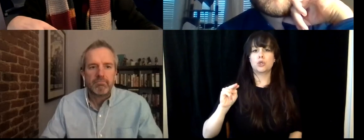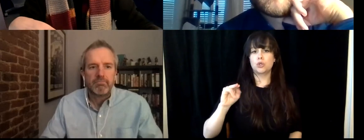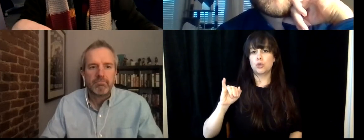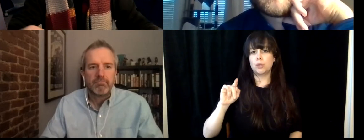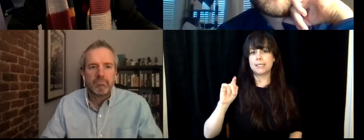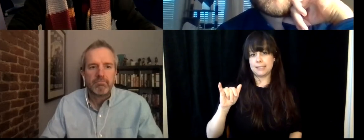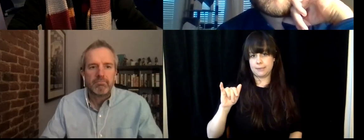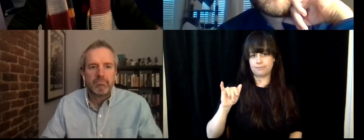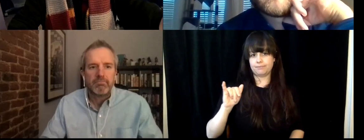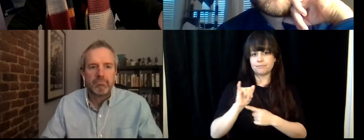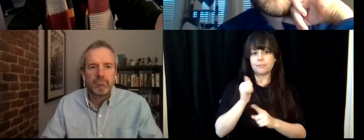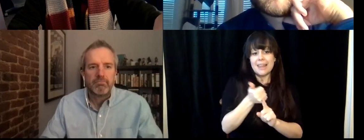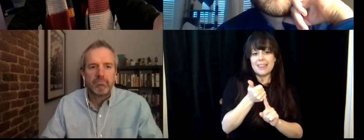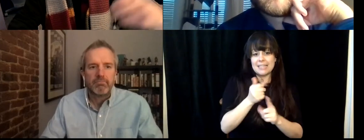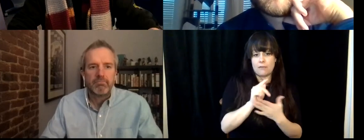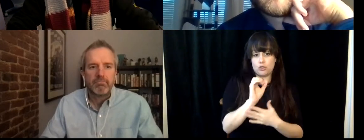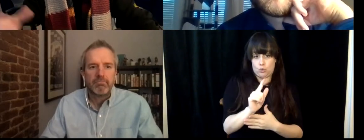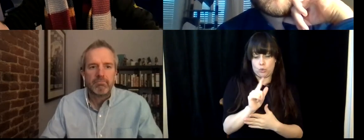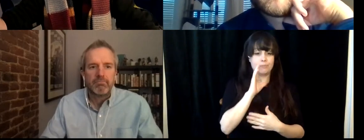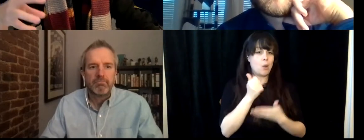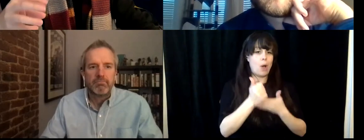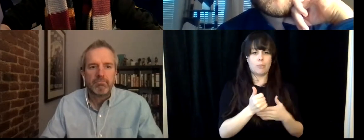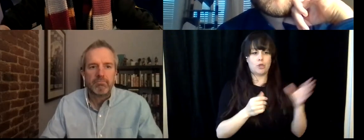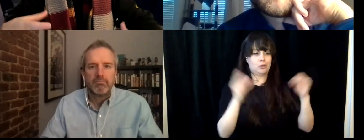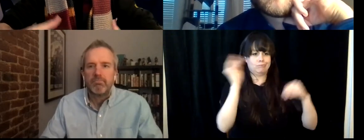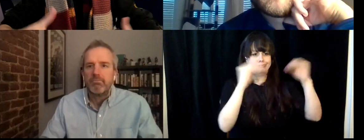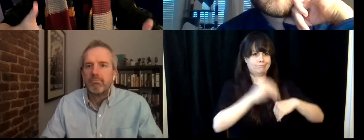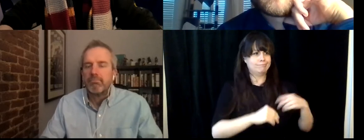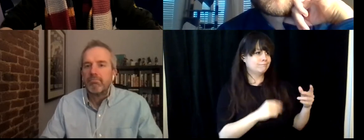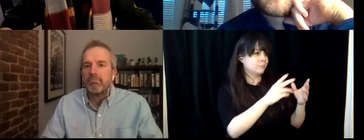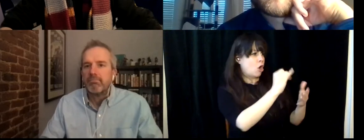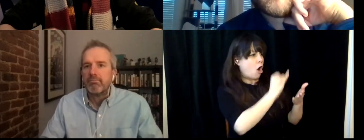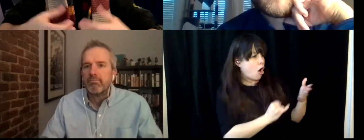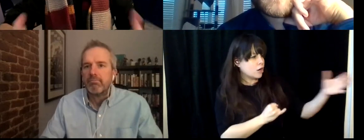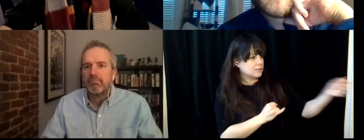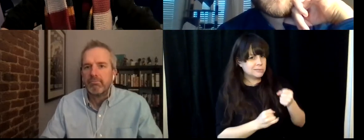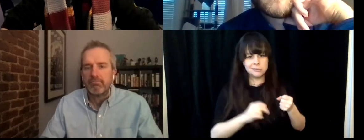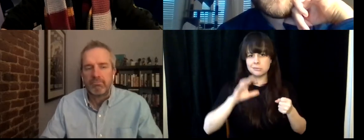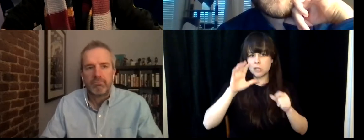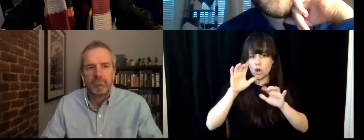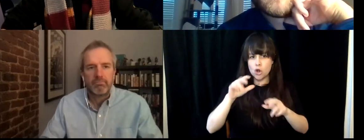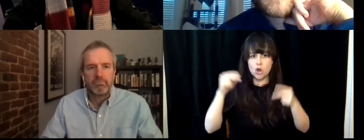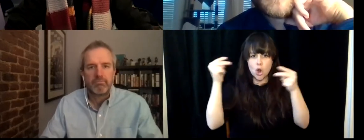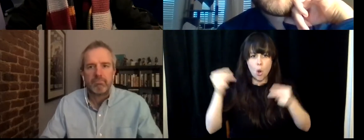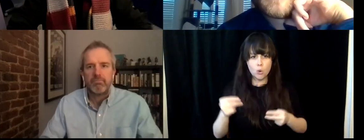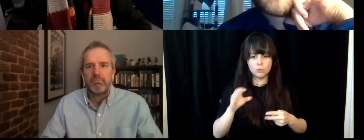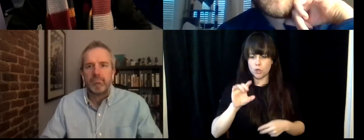together. You know, you take the art, you take the code, and it puts it all and makes it work. And so